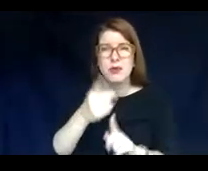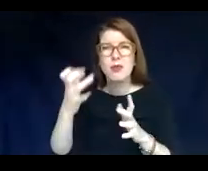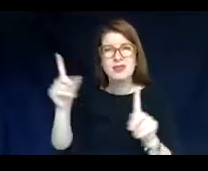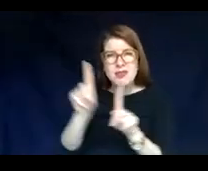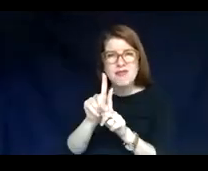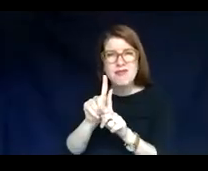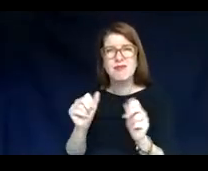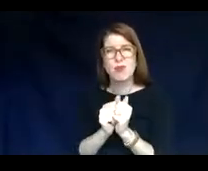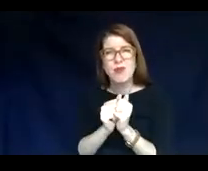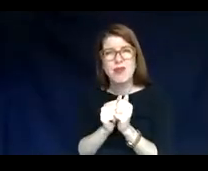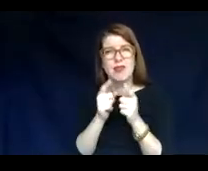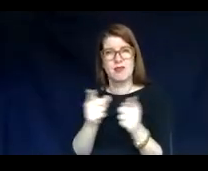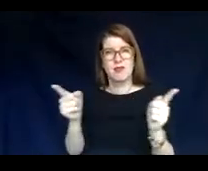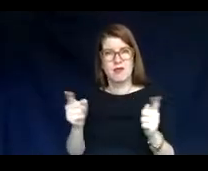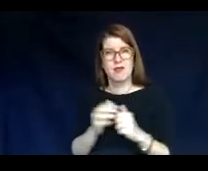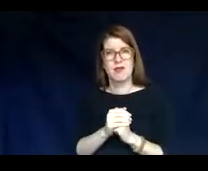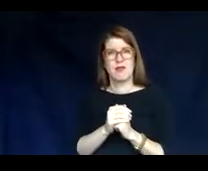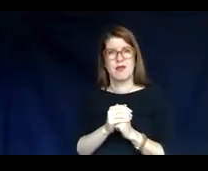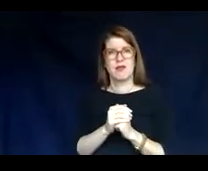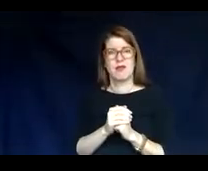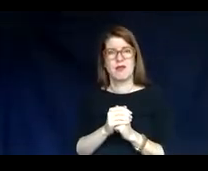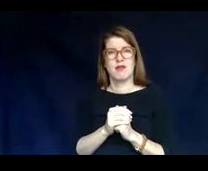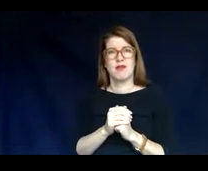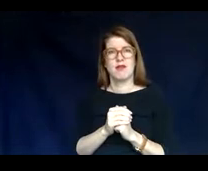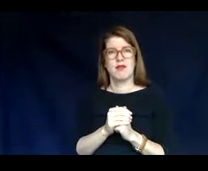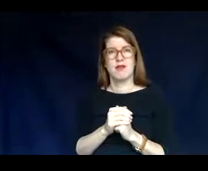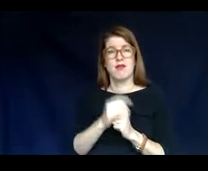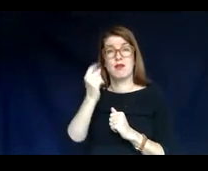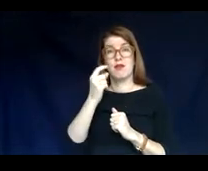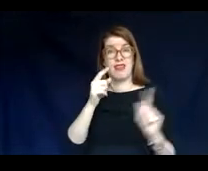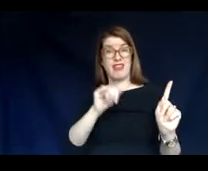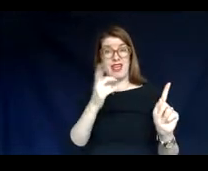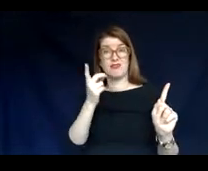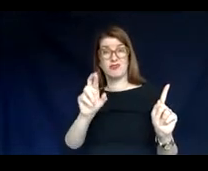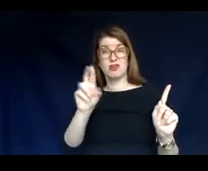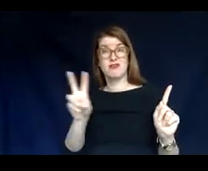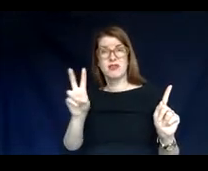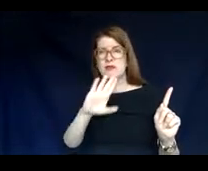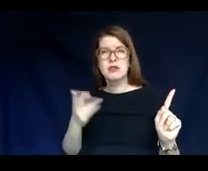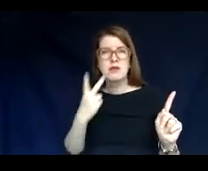In the end, I never saw Dr. B again.